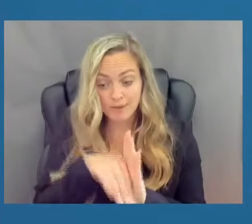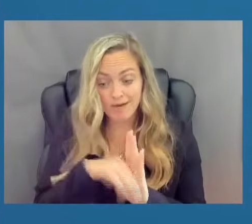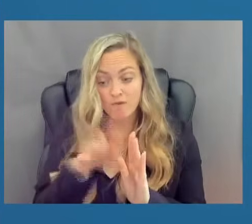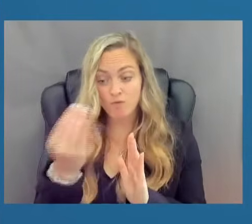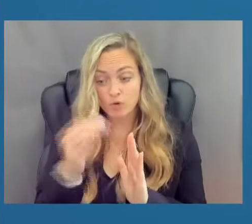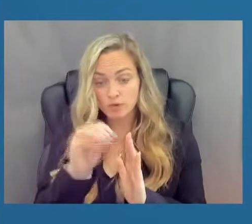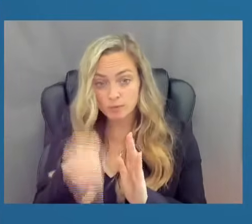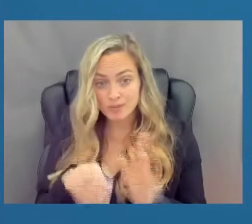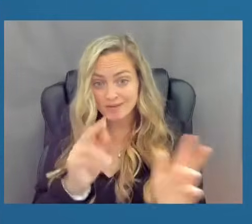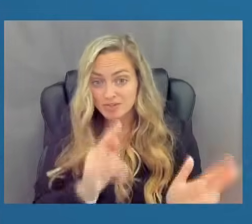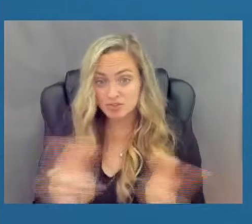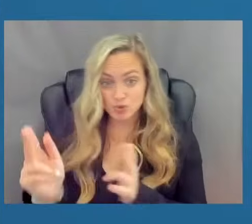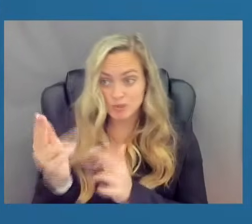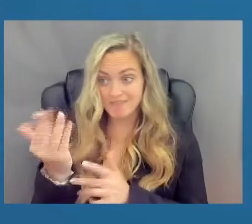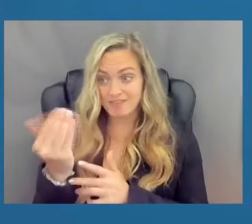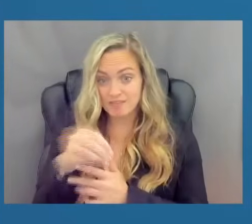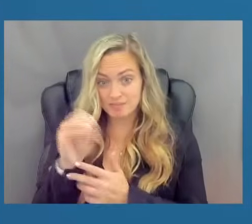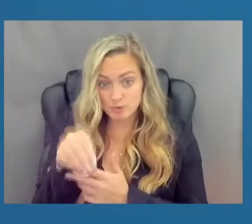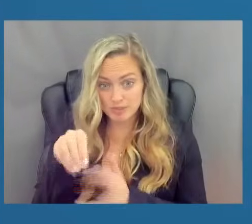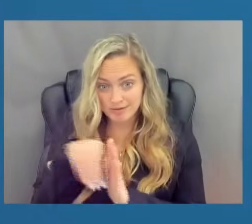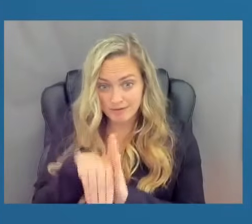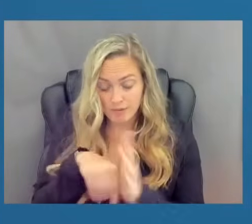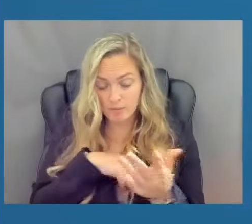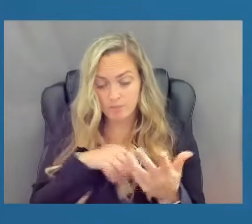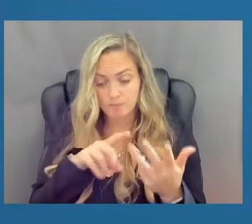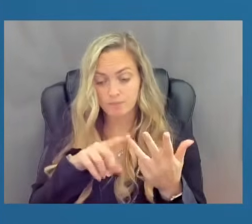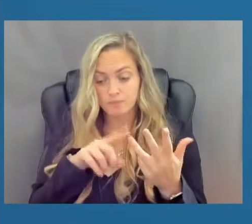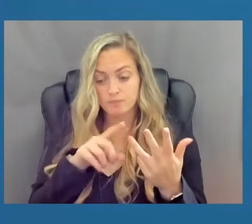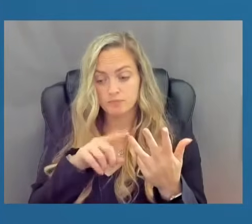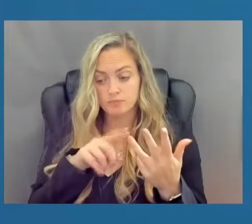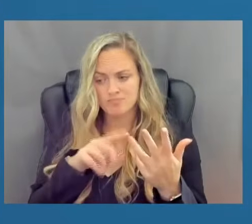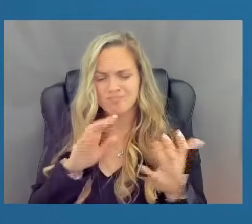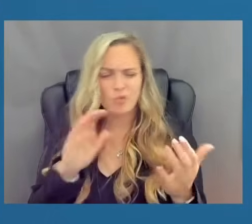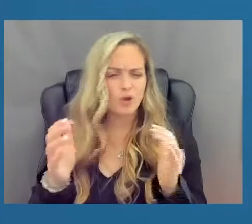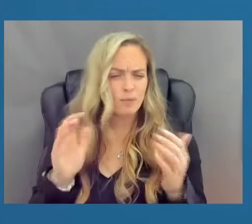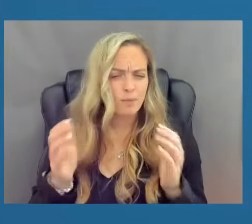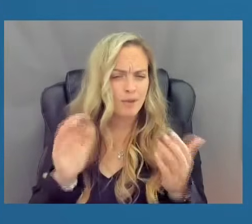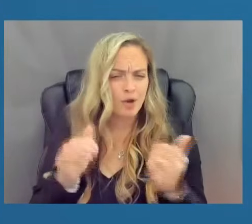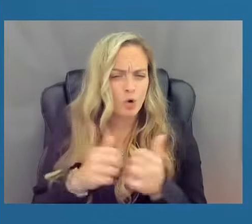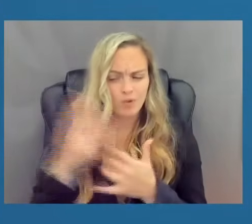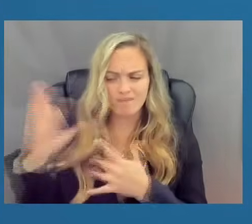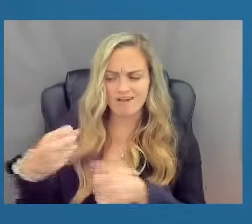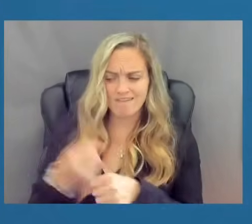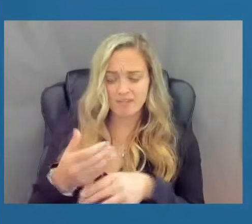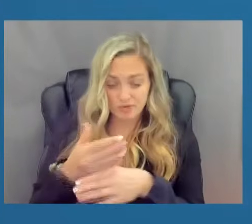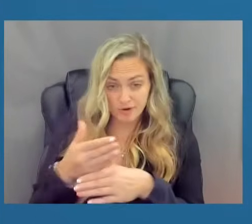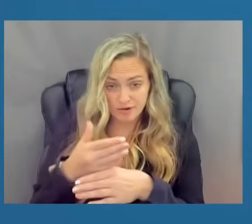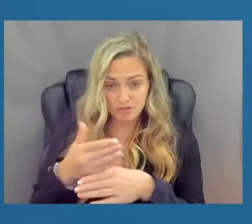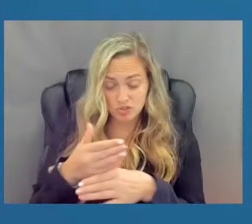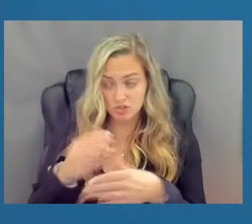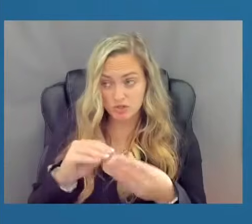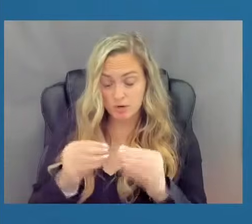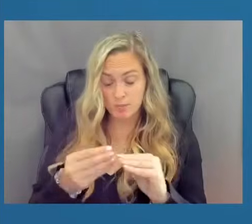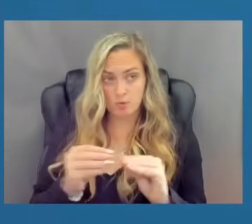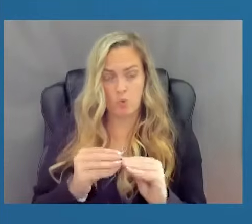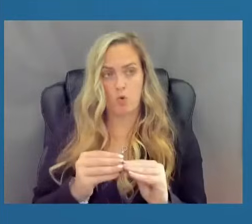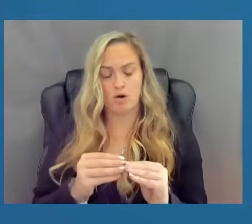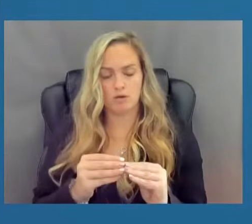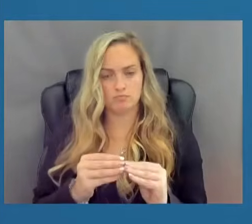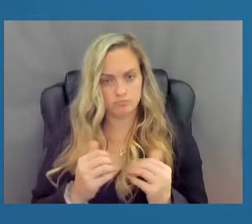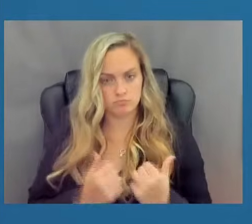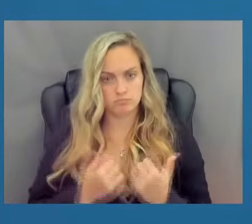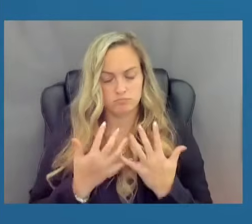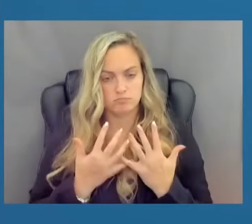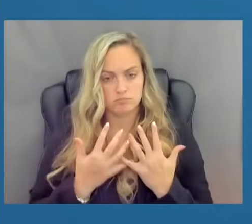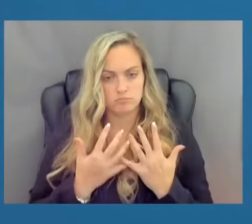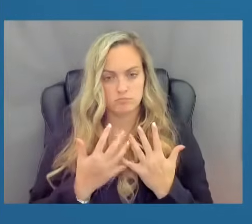down 15%. As well as when we compare with the 5-year average, the numbers are even more encouraging. If you look at the last 5 years, now this